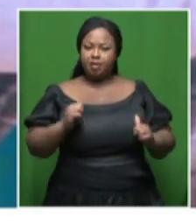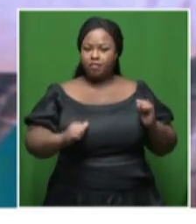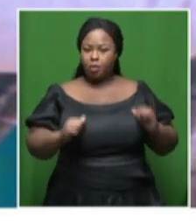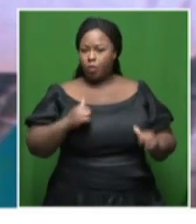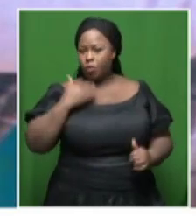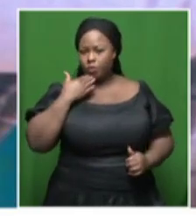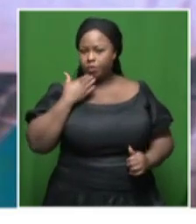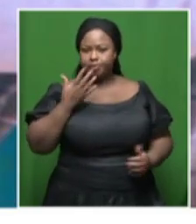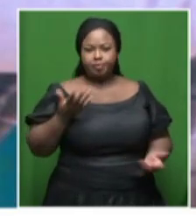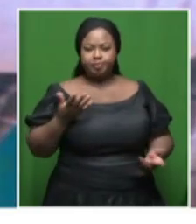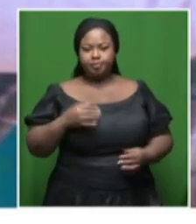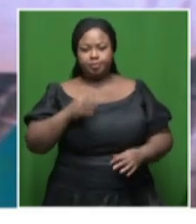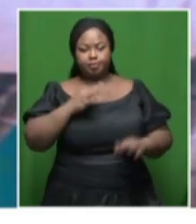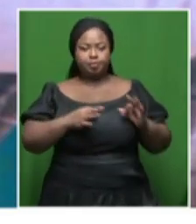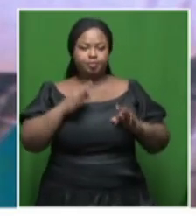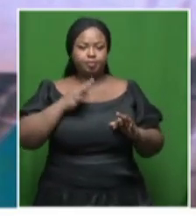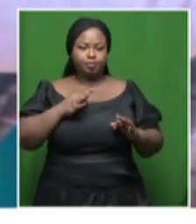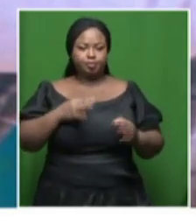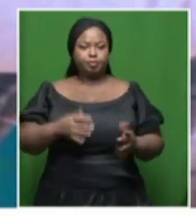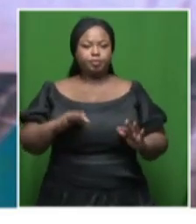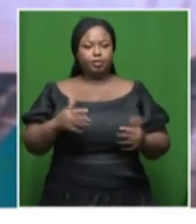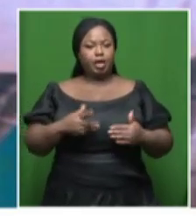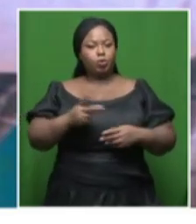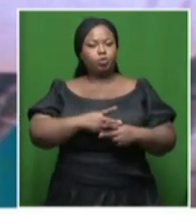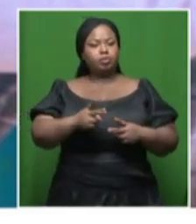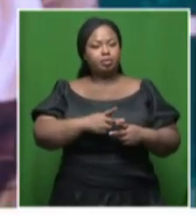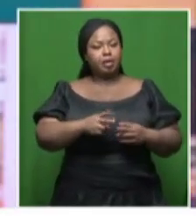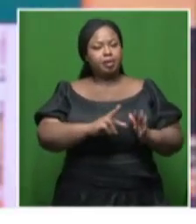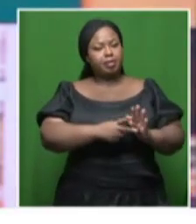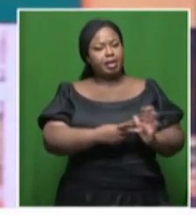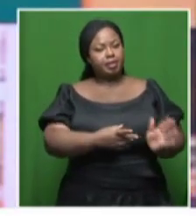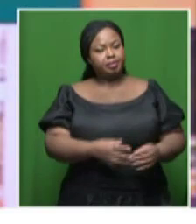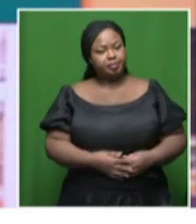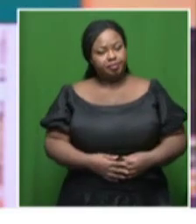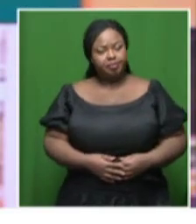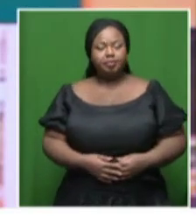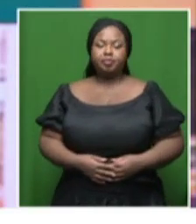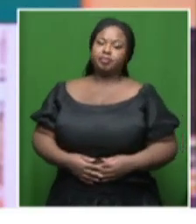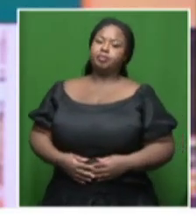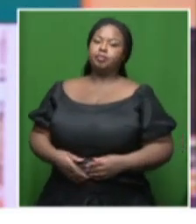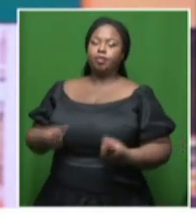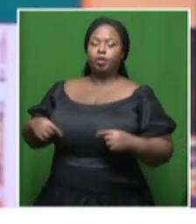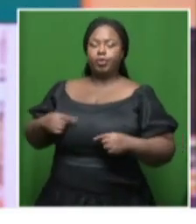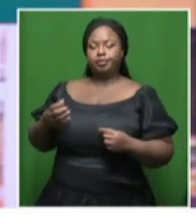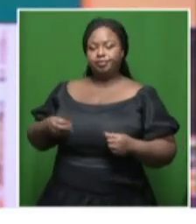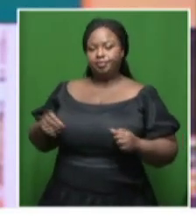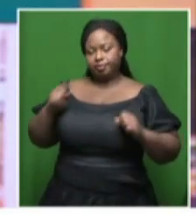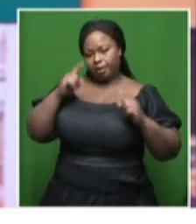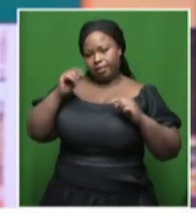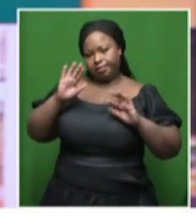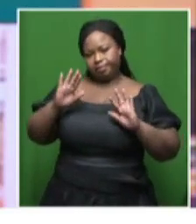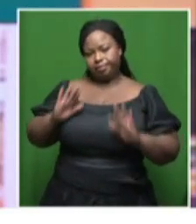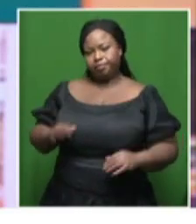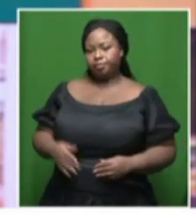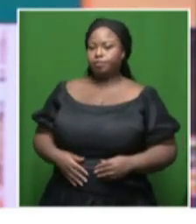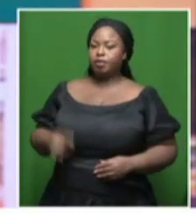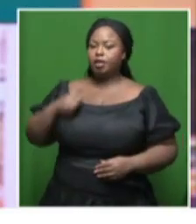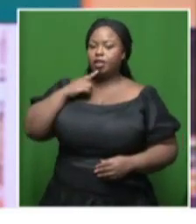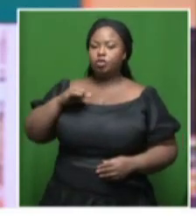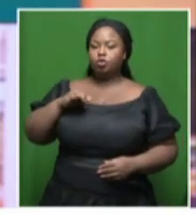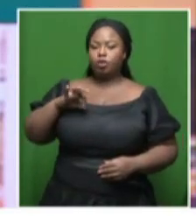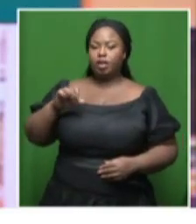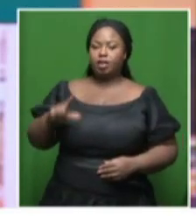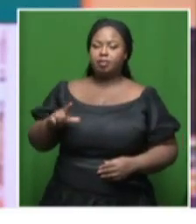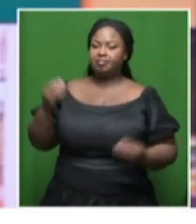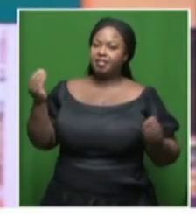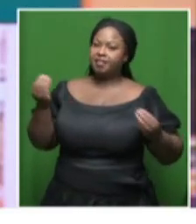performing? Talk to us about the process of curating that. Okay, so yeah, we've got an amazing lineup. The Soil, they are